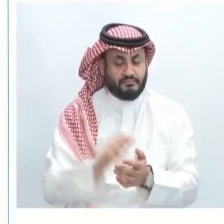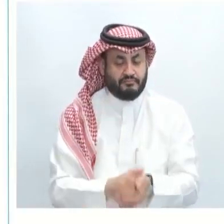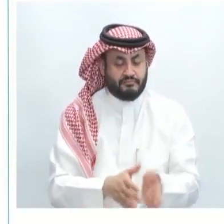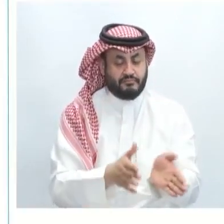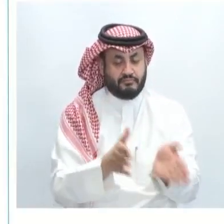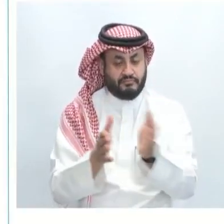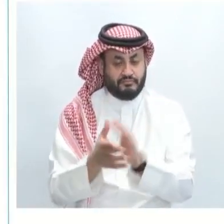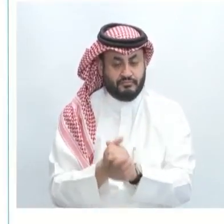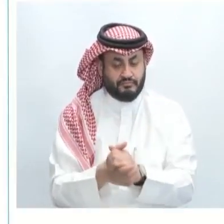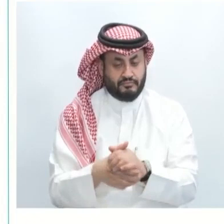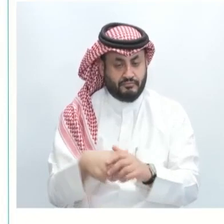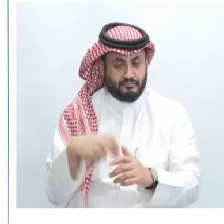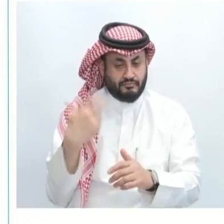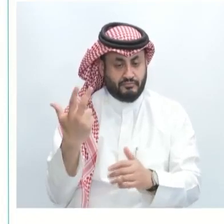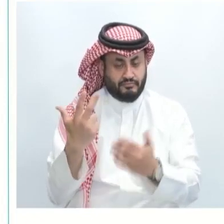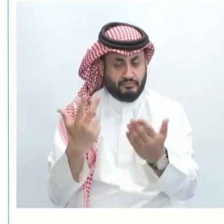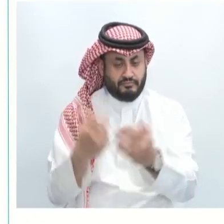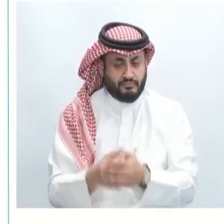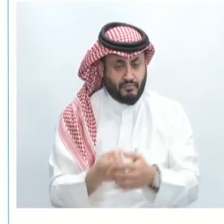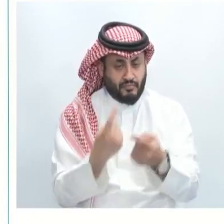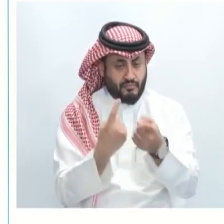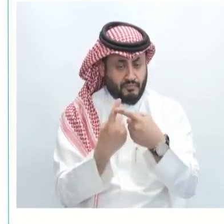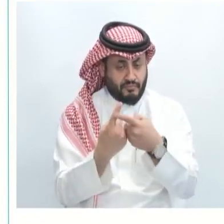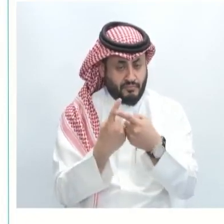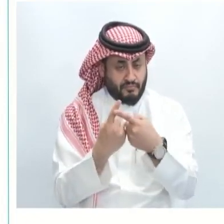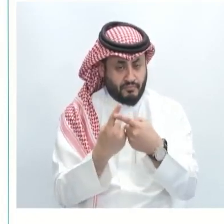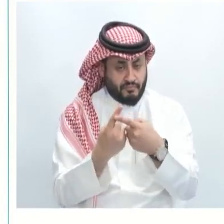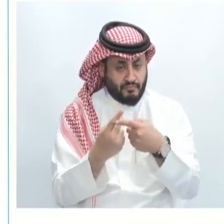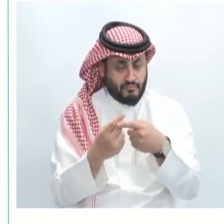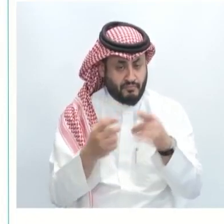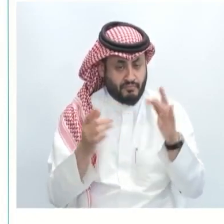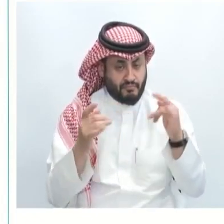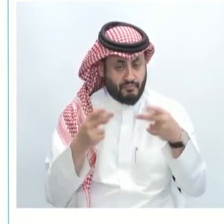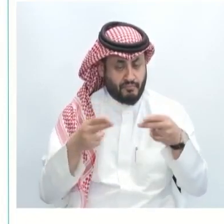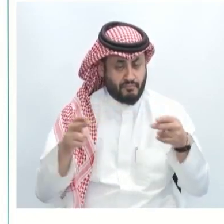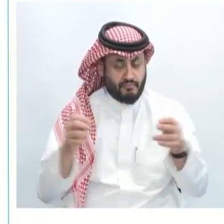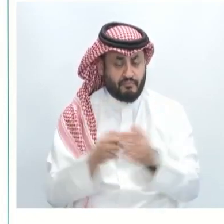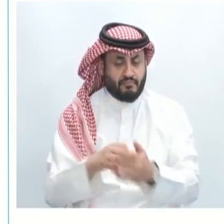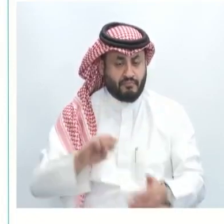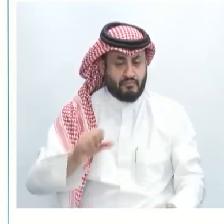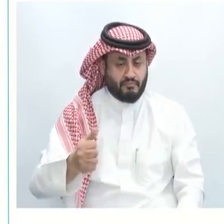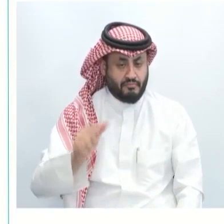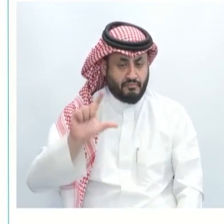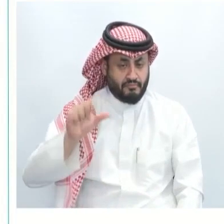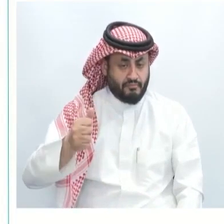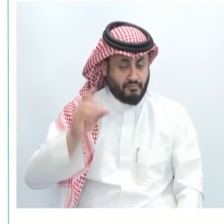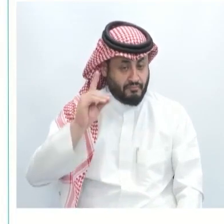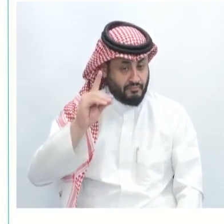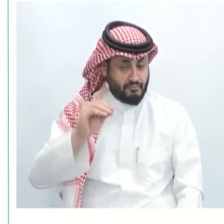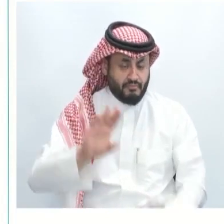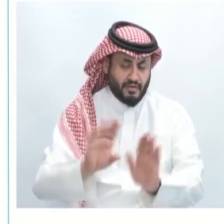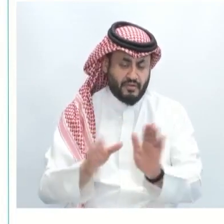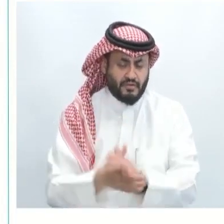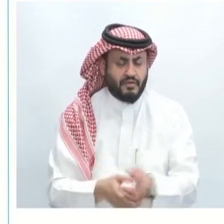And number three, this is a salad. And if we have three, we would say